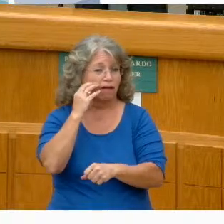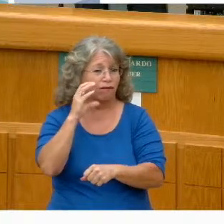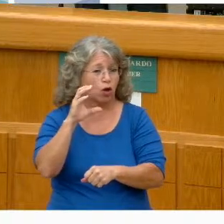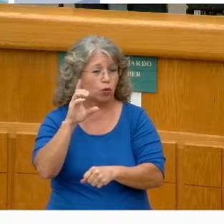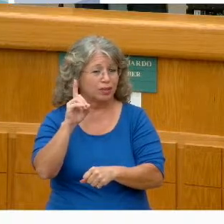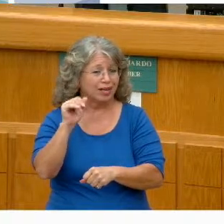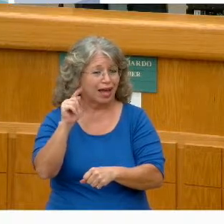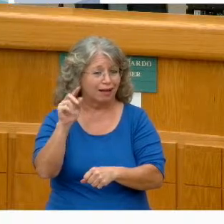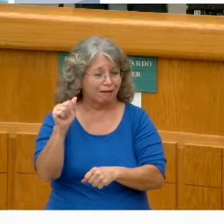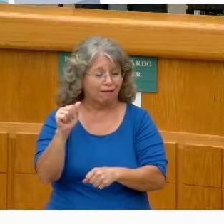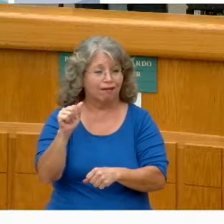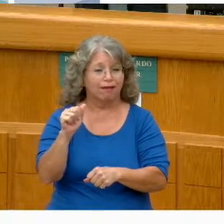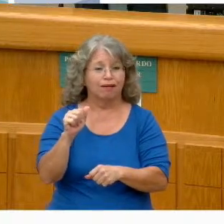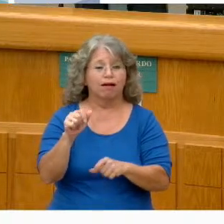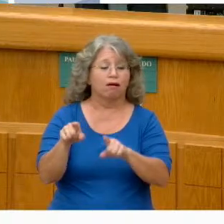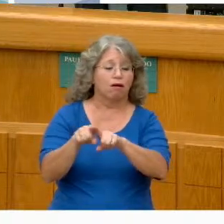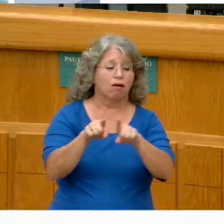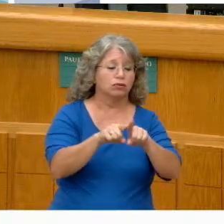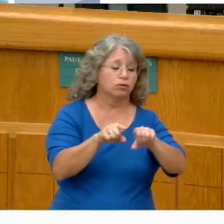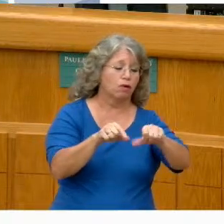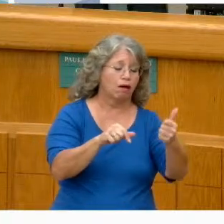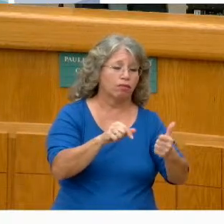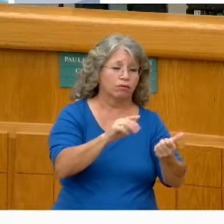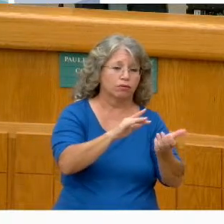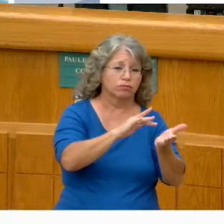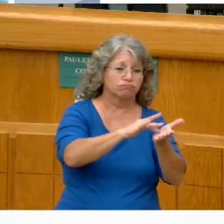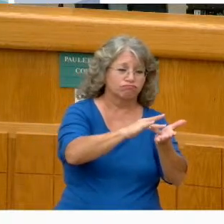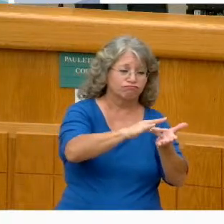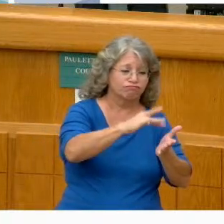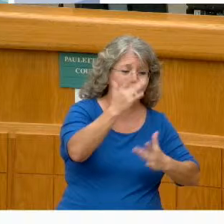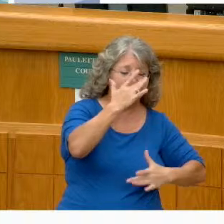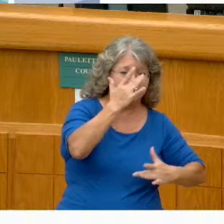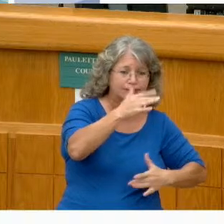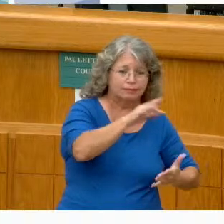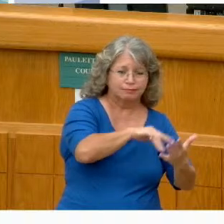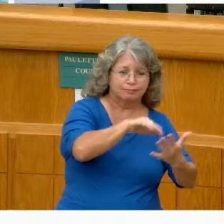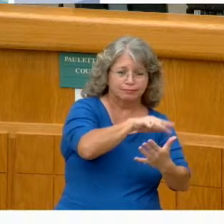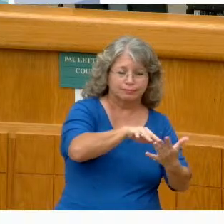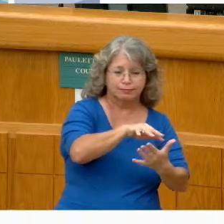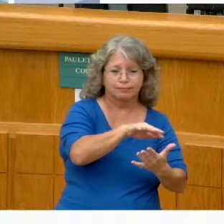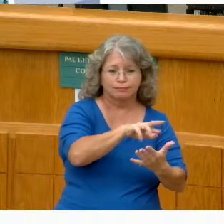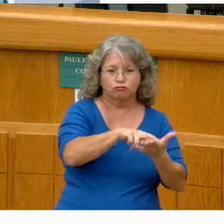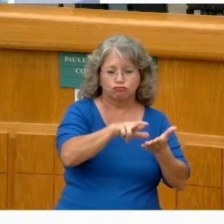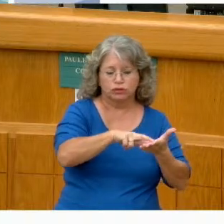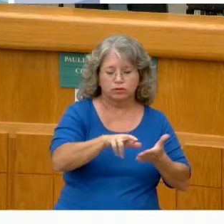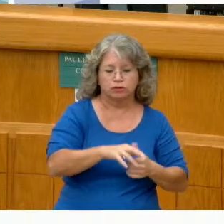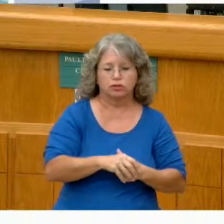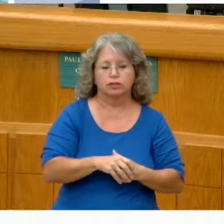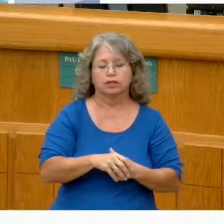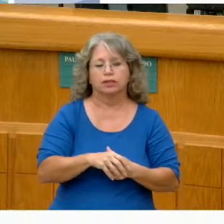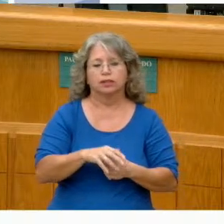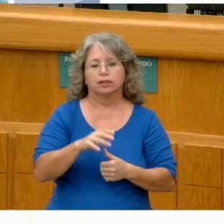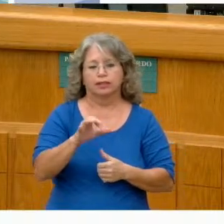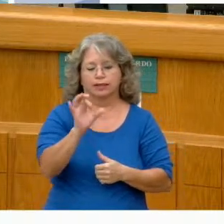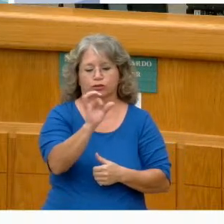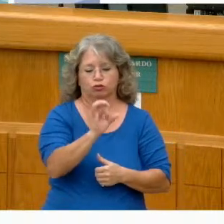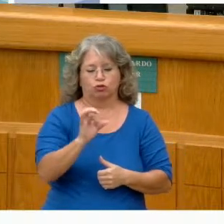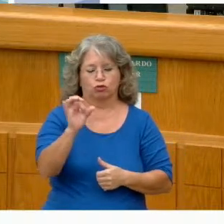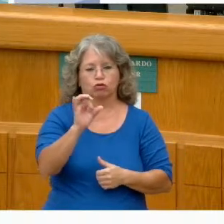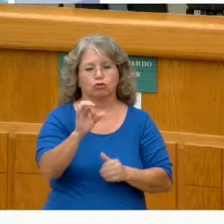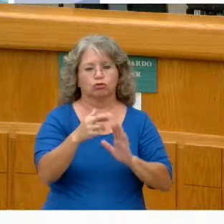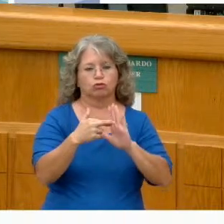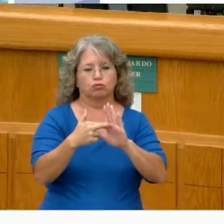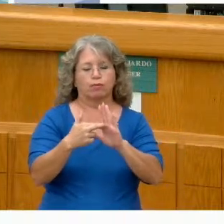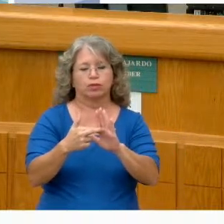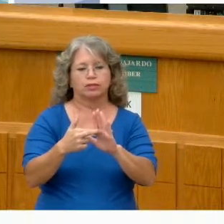epidemiological parameters of the outbreak. The circles represent counts of fatalities that we feel like they're